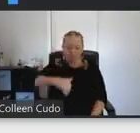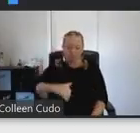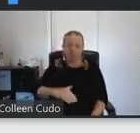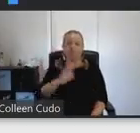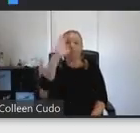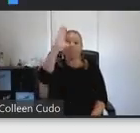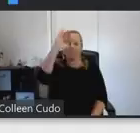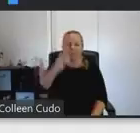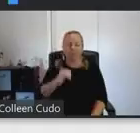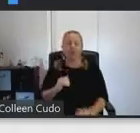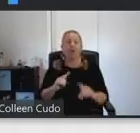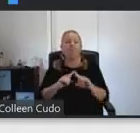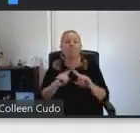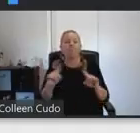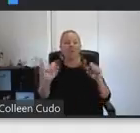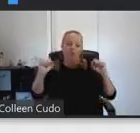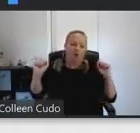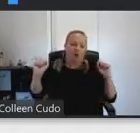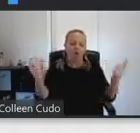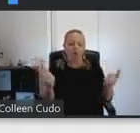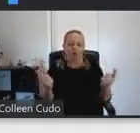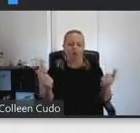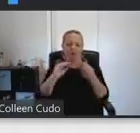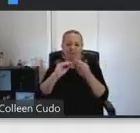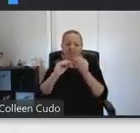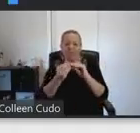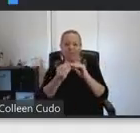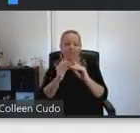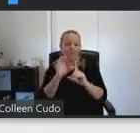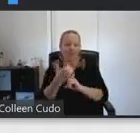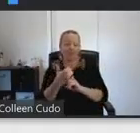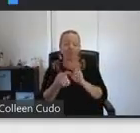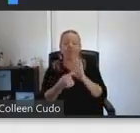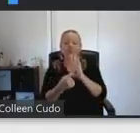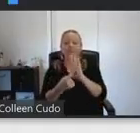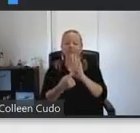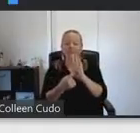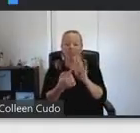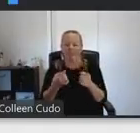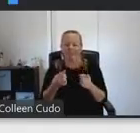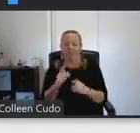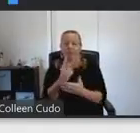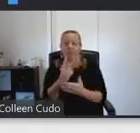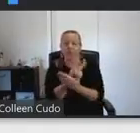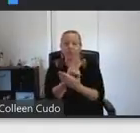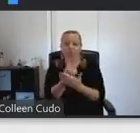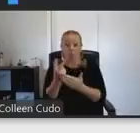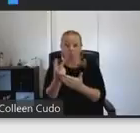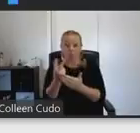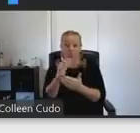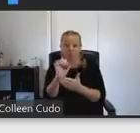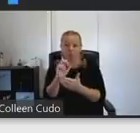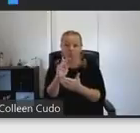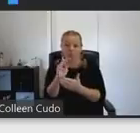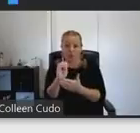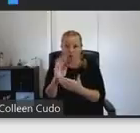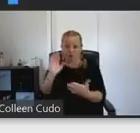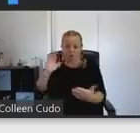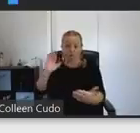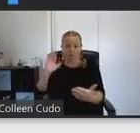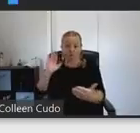about the overall number of new cases. For example, during a 2-week period in June, we had